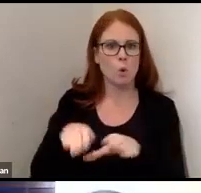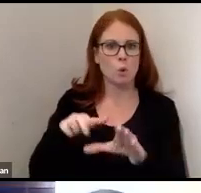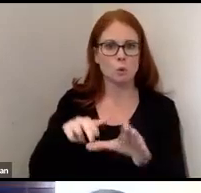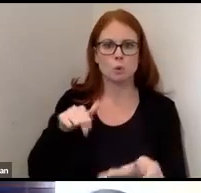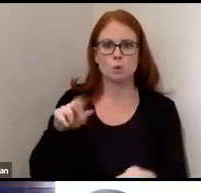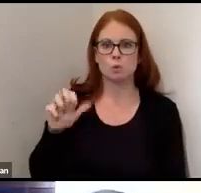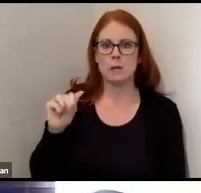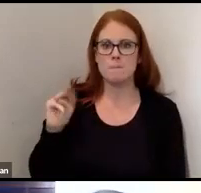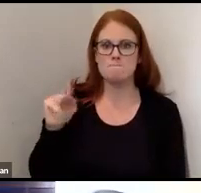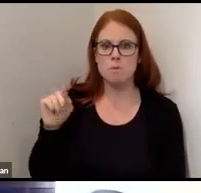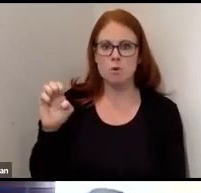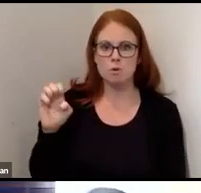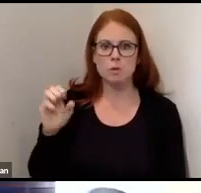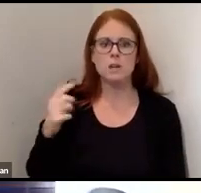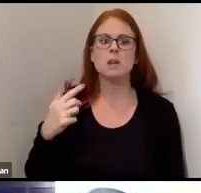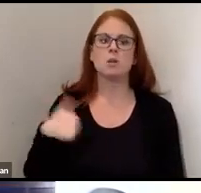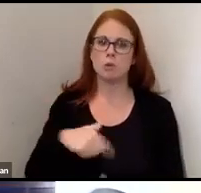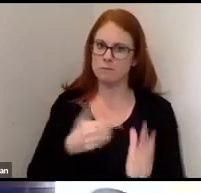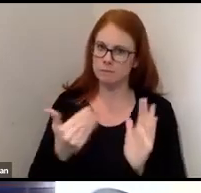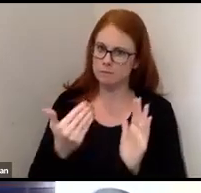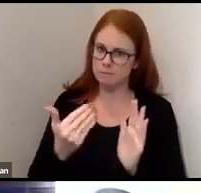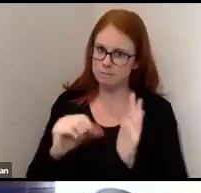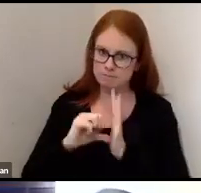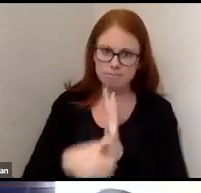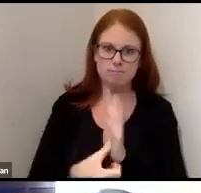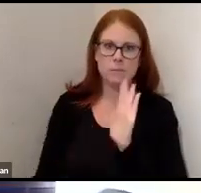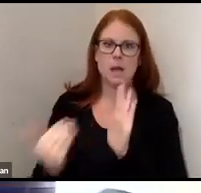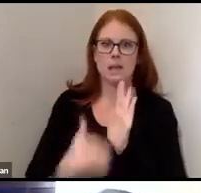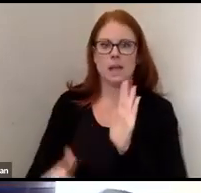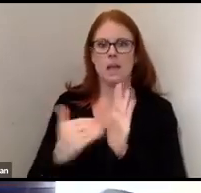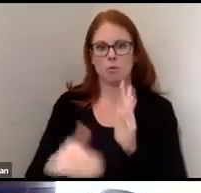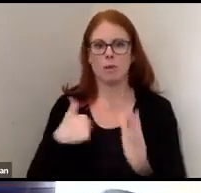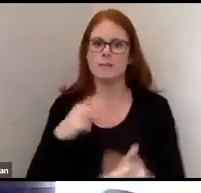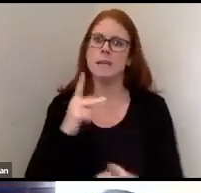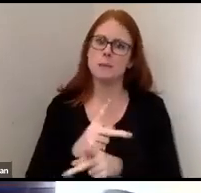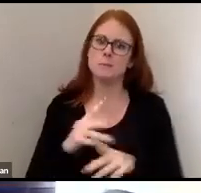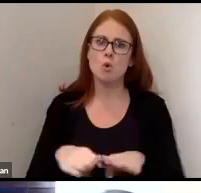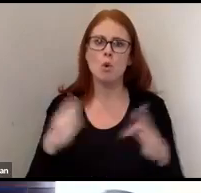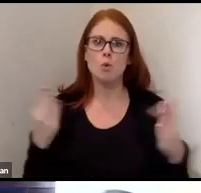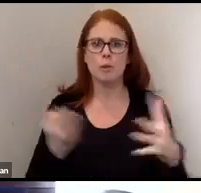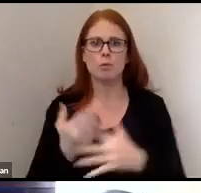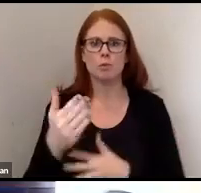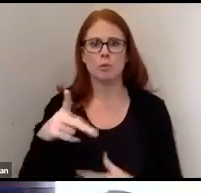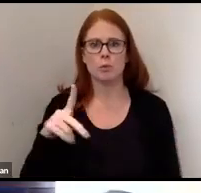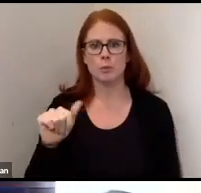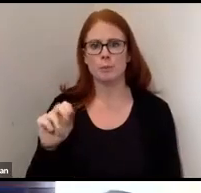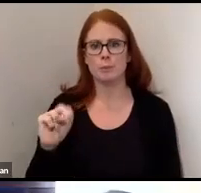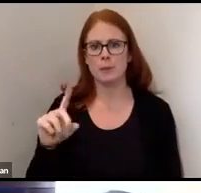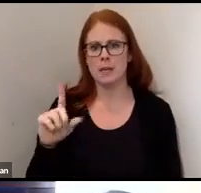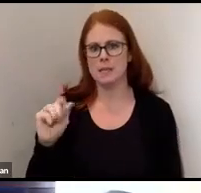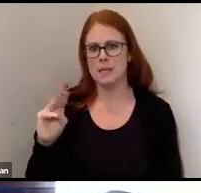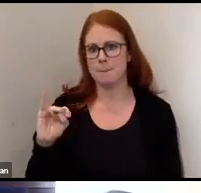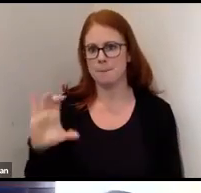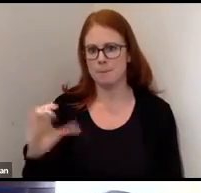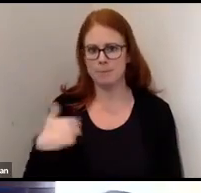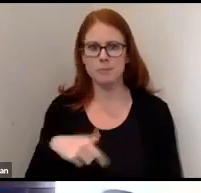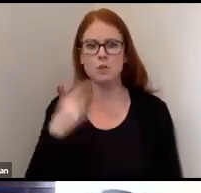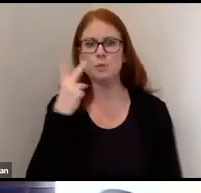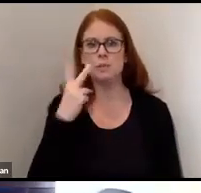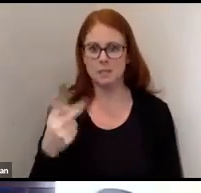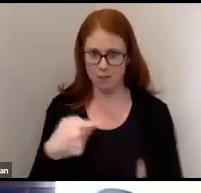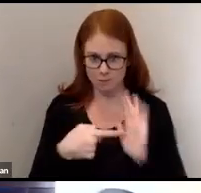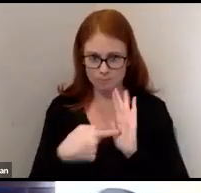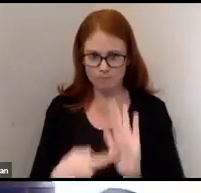course, our childcare center, which we managed to keep open for the most part through the pandemic. So you see those reflect